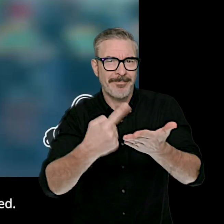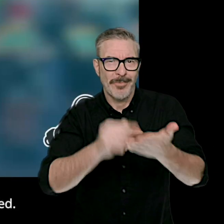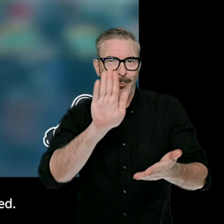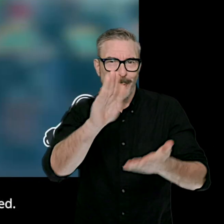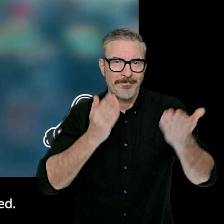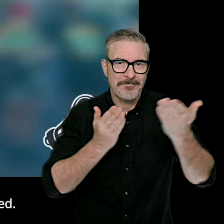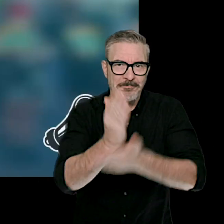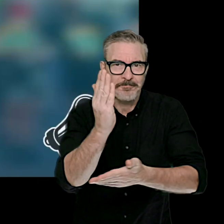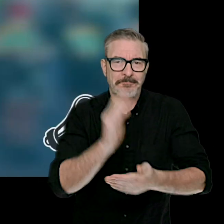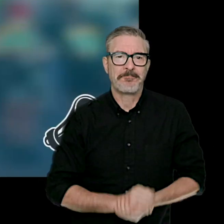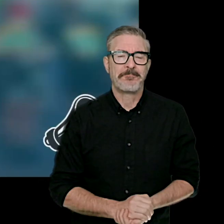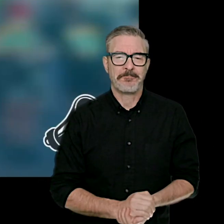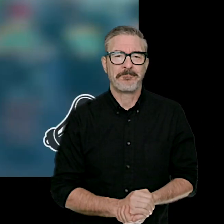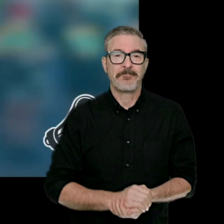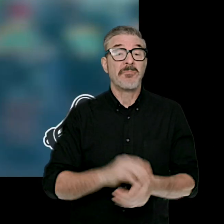for time worked.